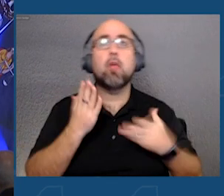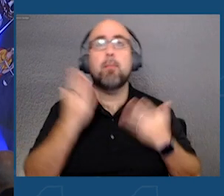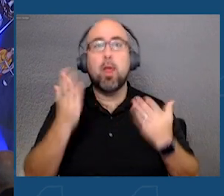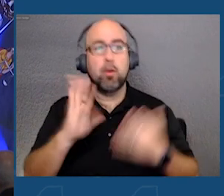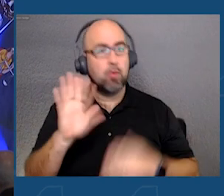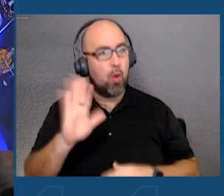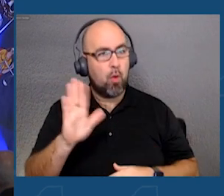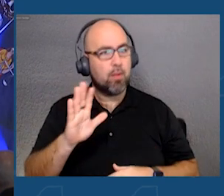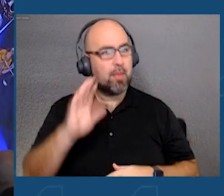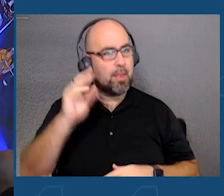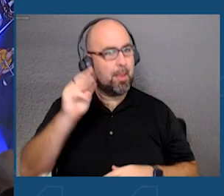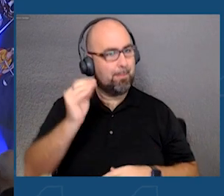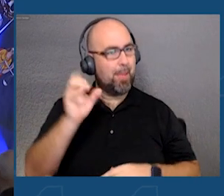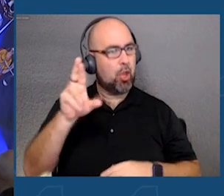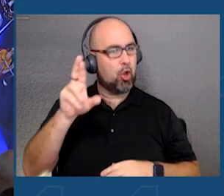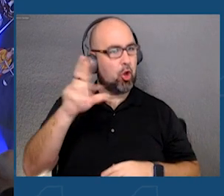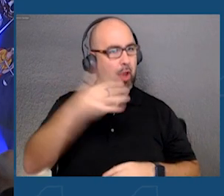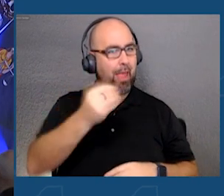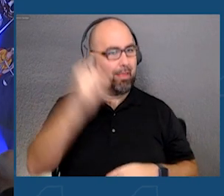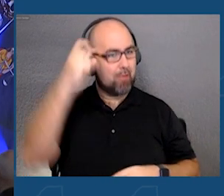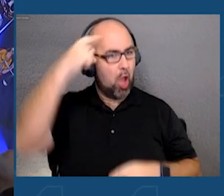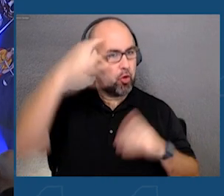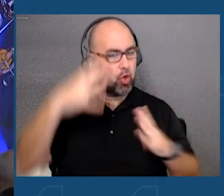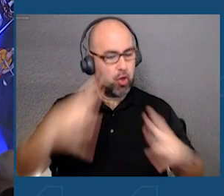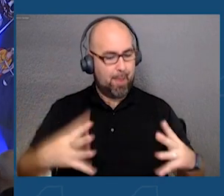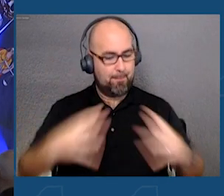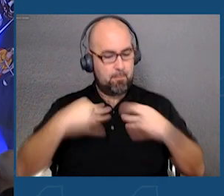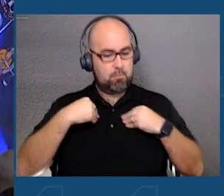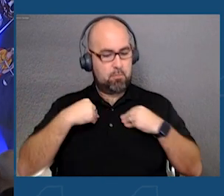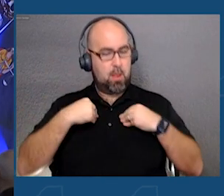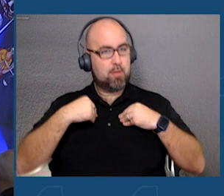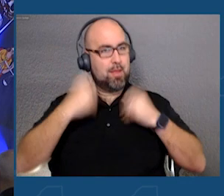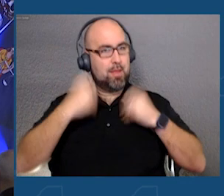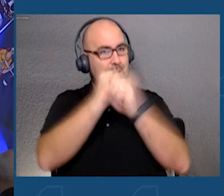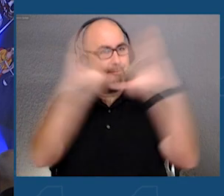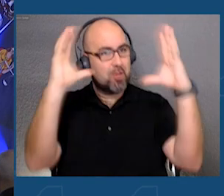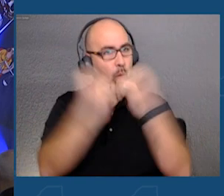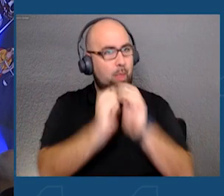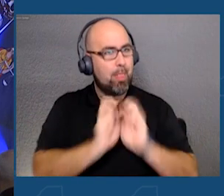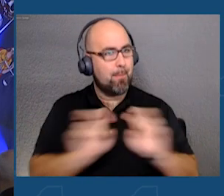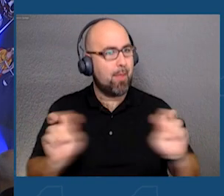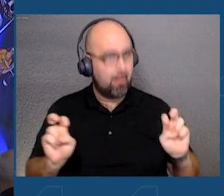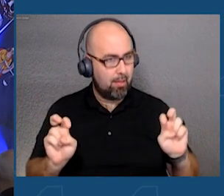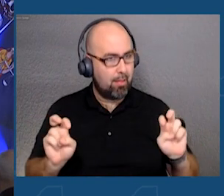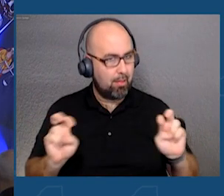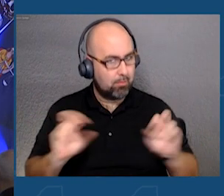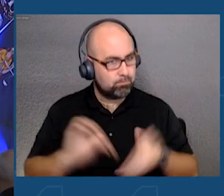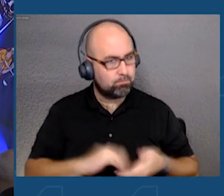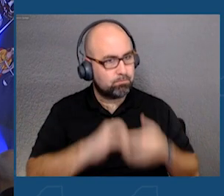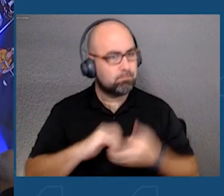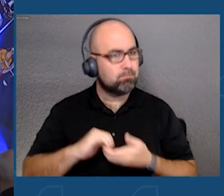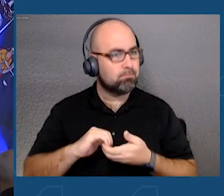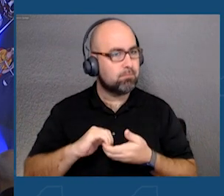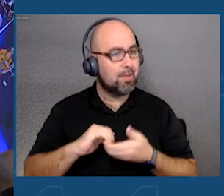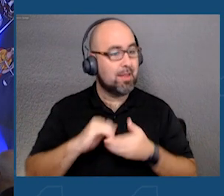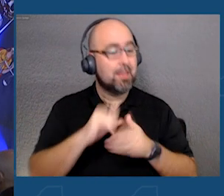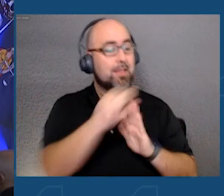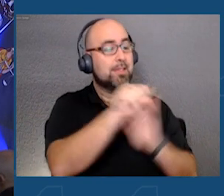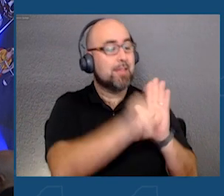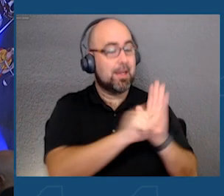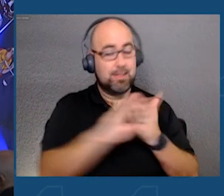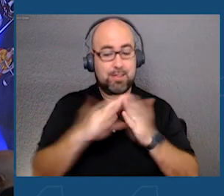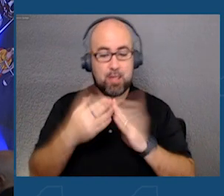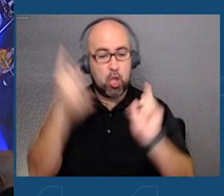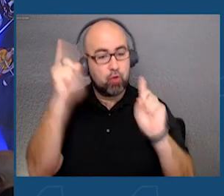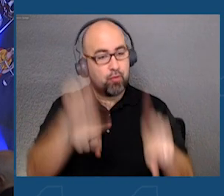wholeheartedly this vision in collaboration with the panel. Is that the state and the city have committed to a set of principles and operating mechanisms to